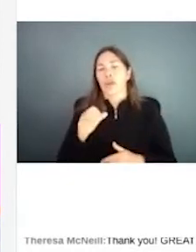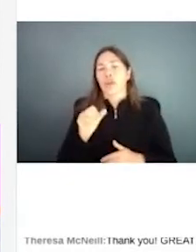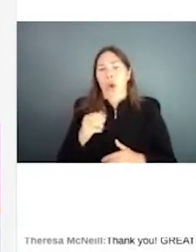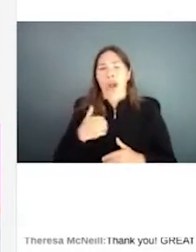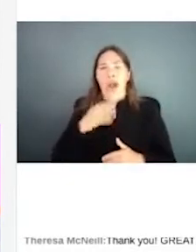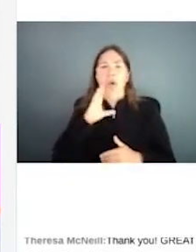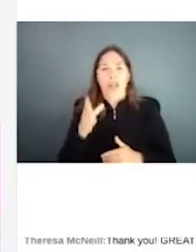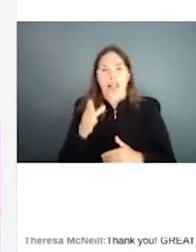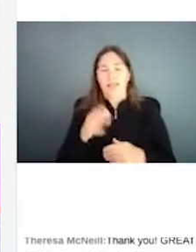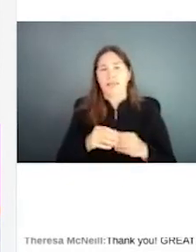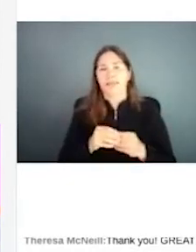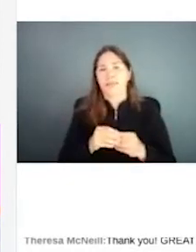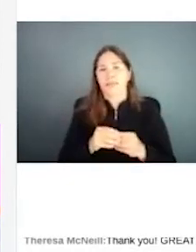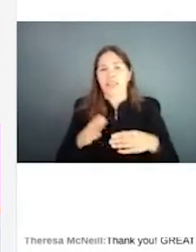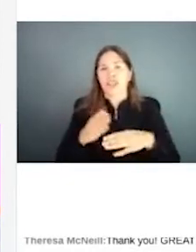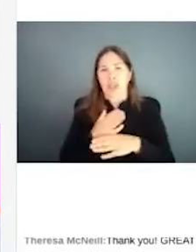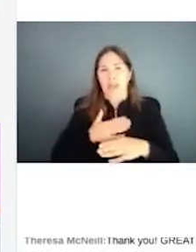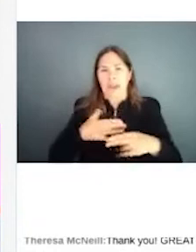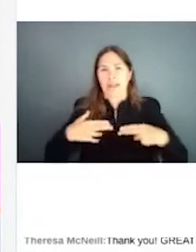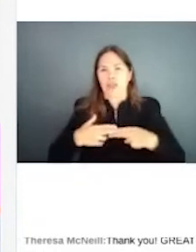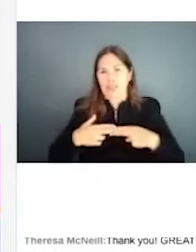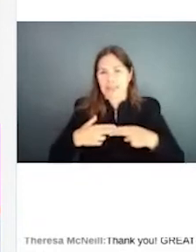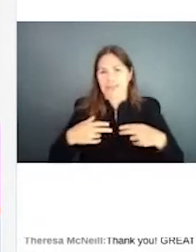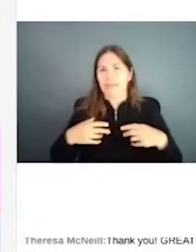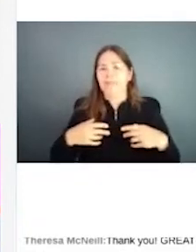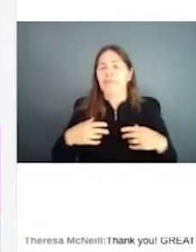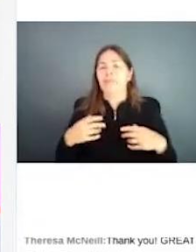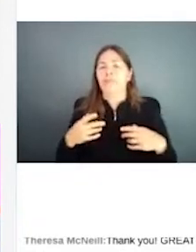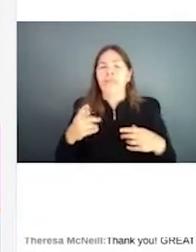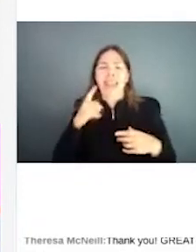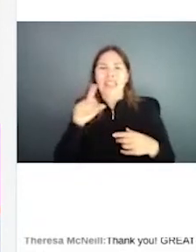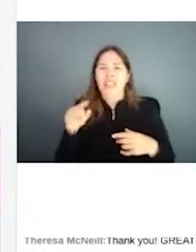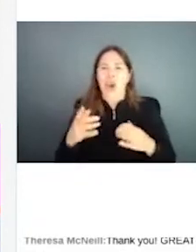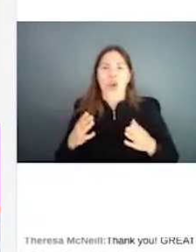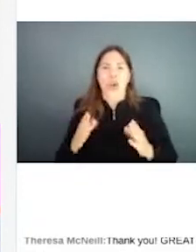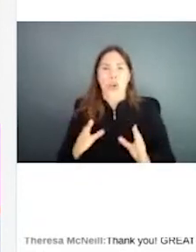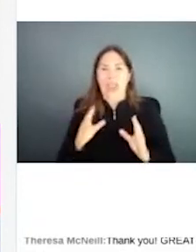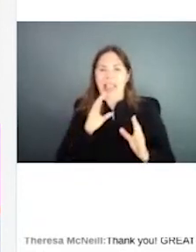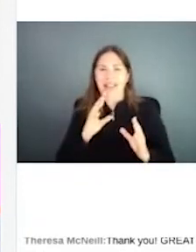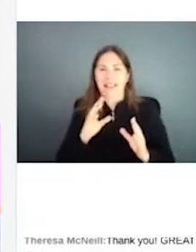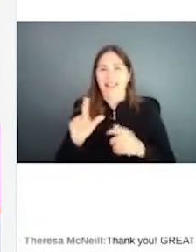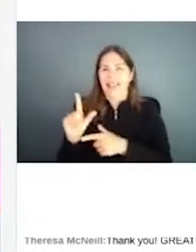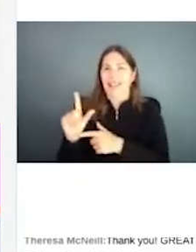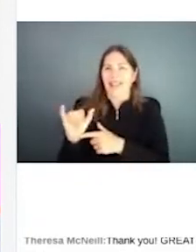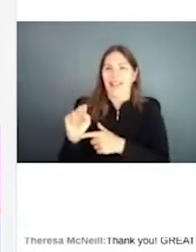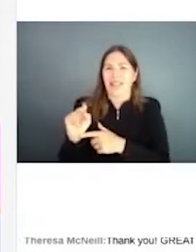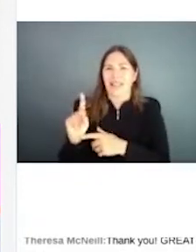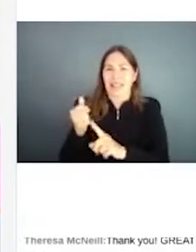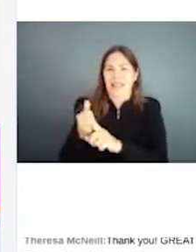going to share my screen because I think it's the only way I can get the links to work.